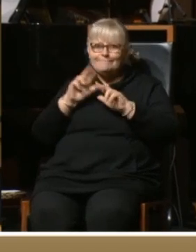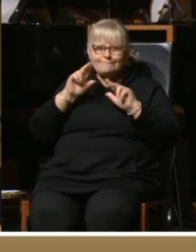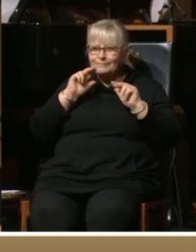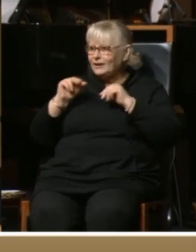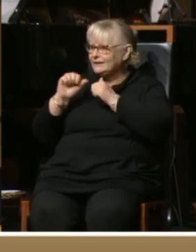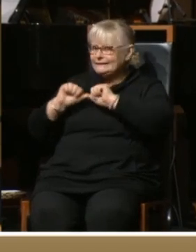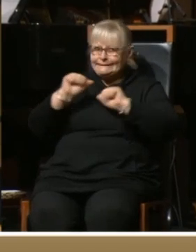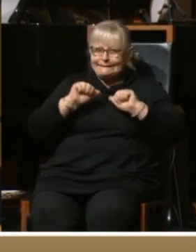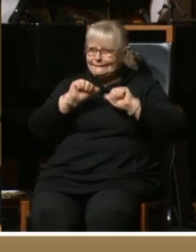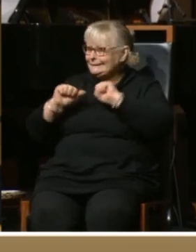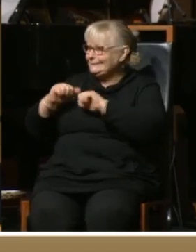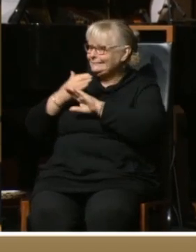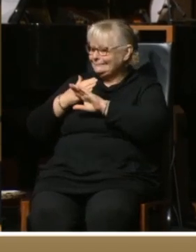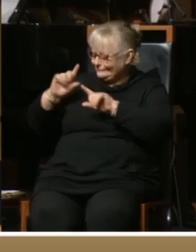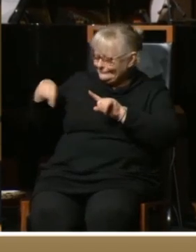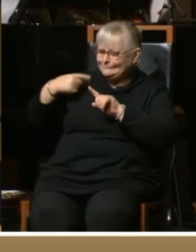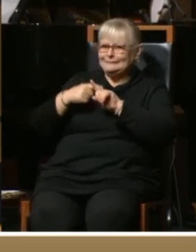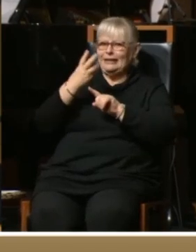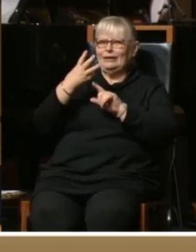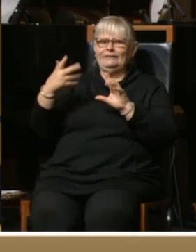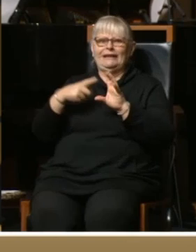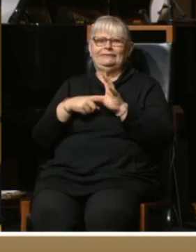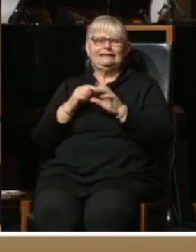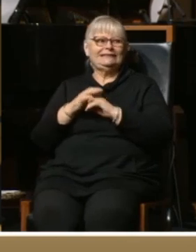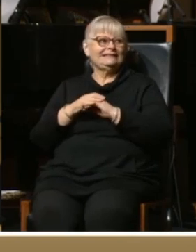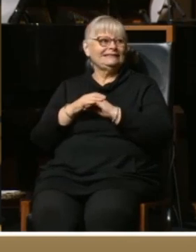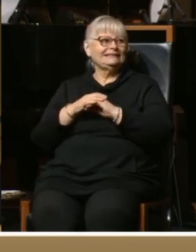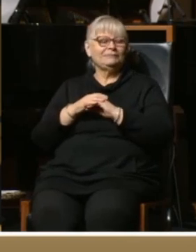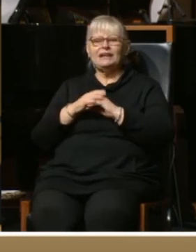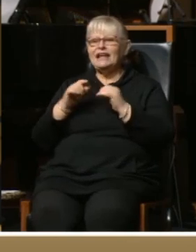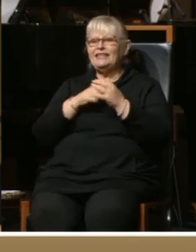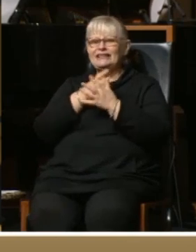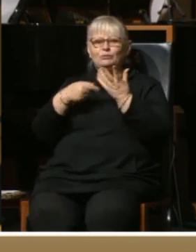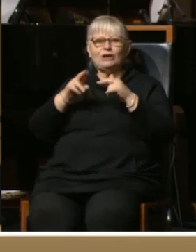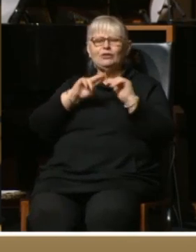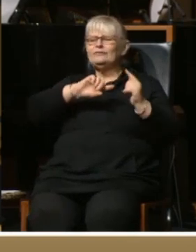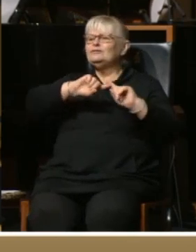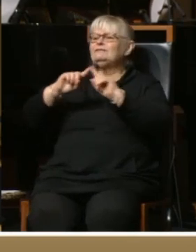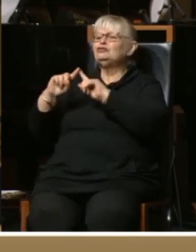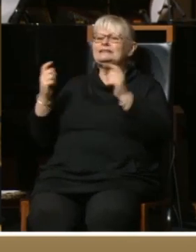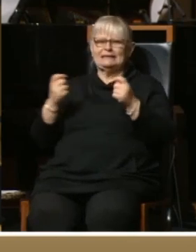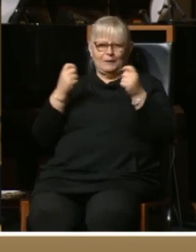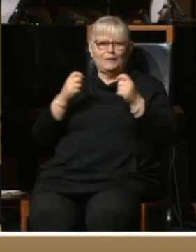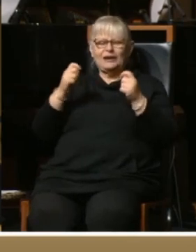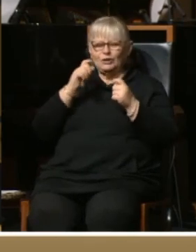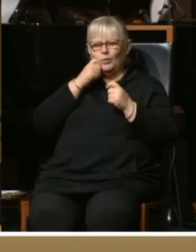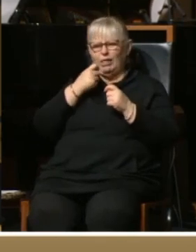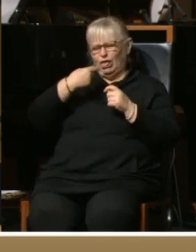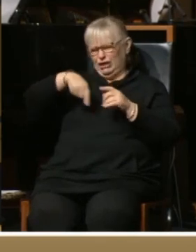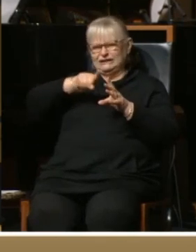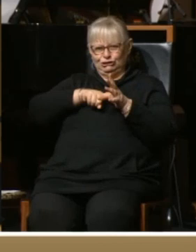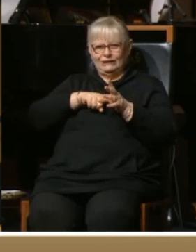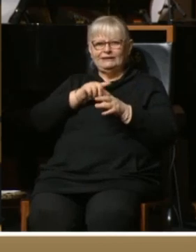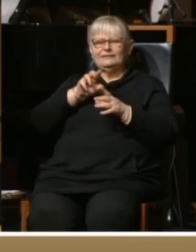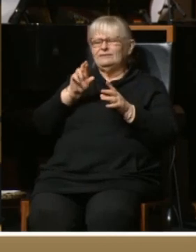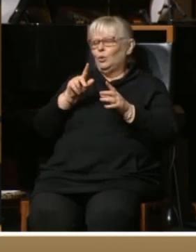operating and working for 35 years. There is a range of celebrations that will occur throughout the year to celebrate